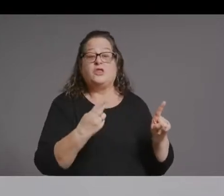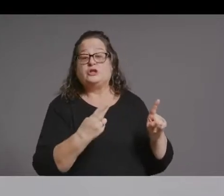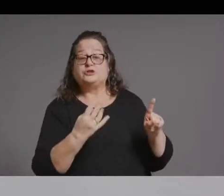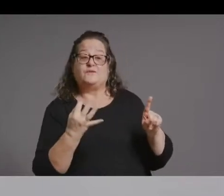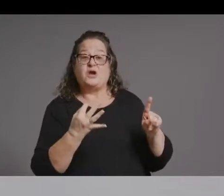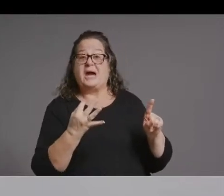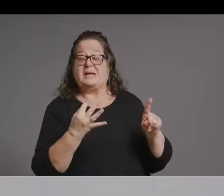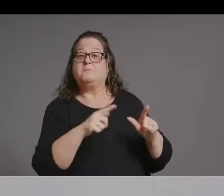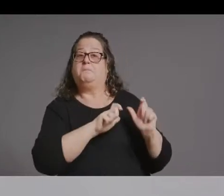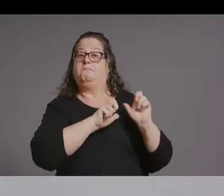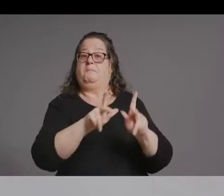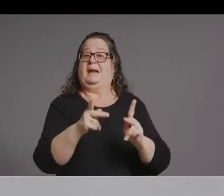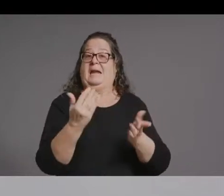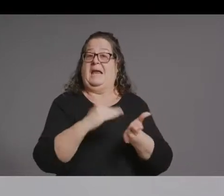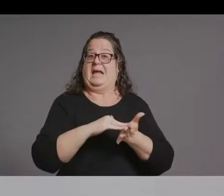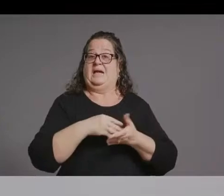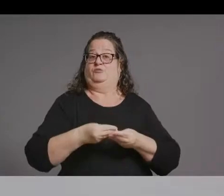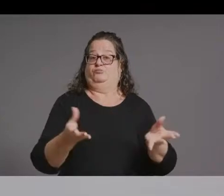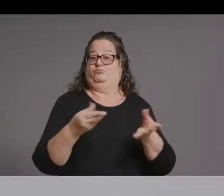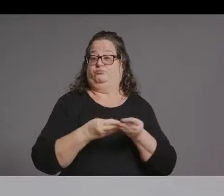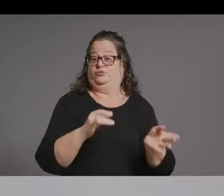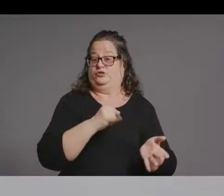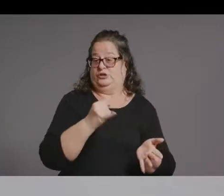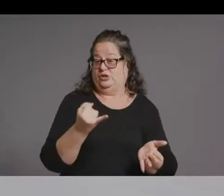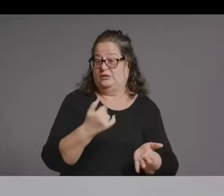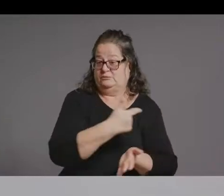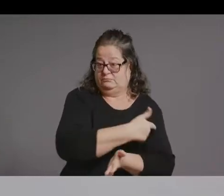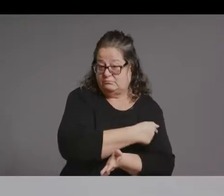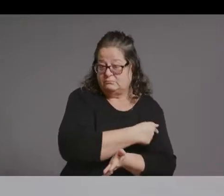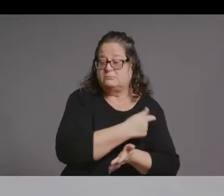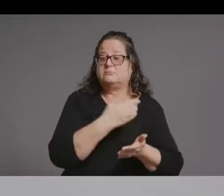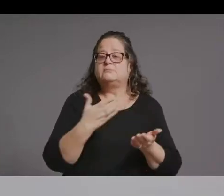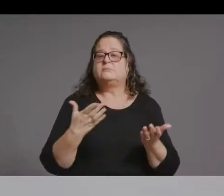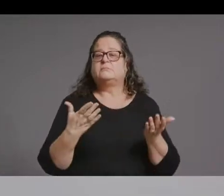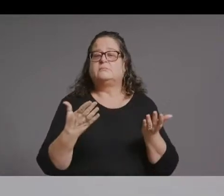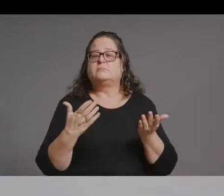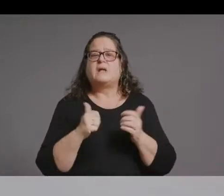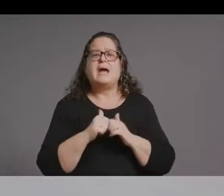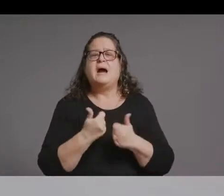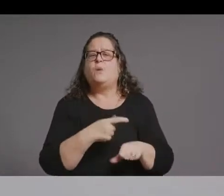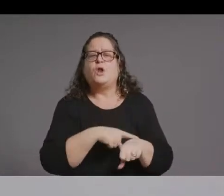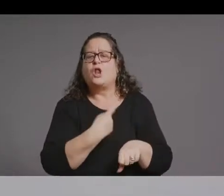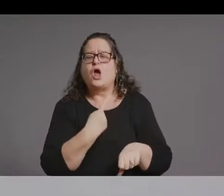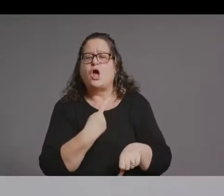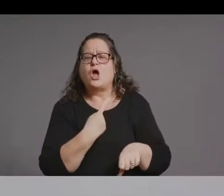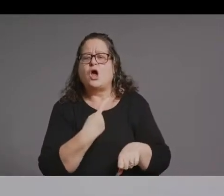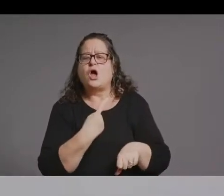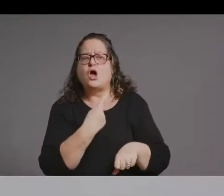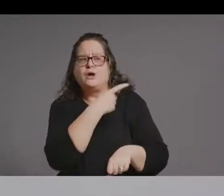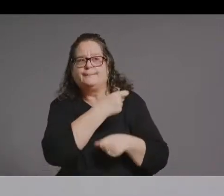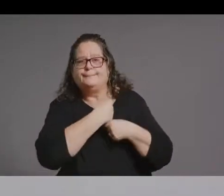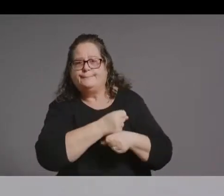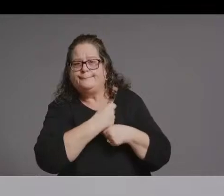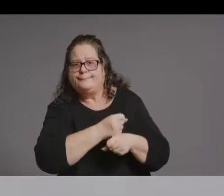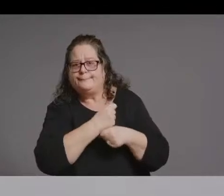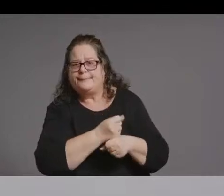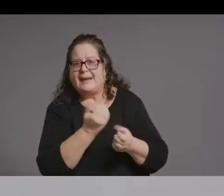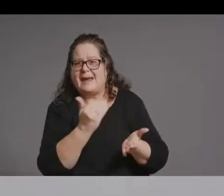be produced again? And then how soon after that would it take for them to reach Arizona? Yeah. So that's a great question.